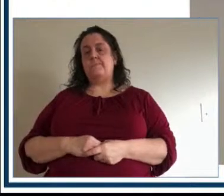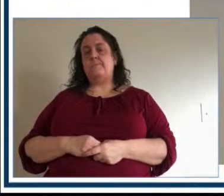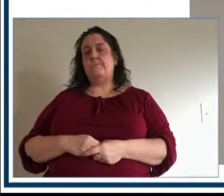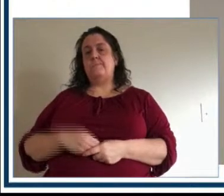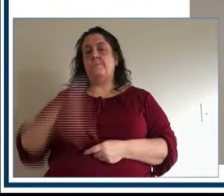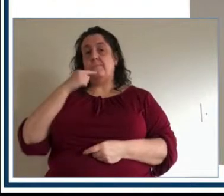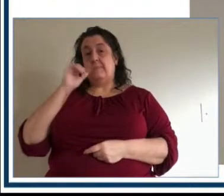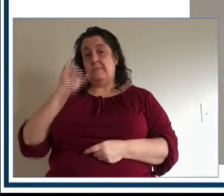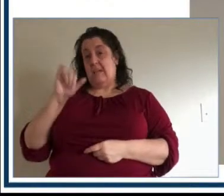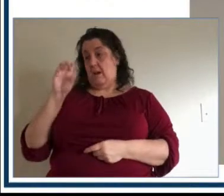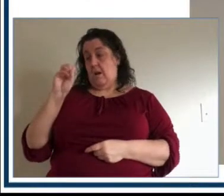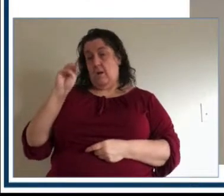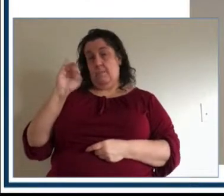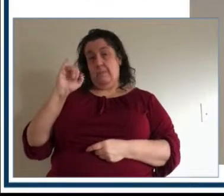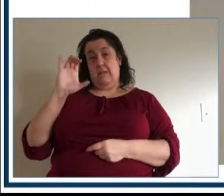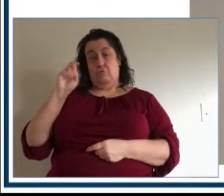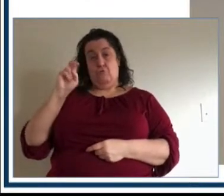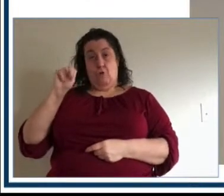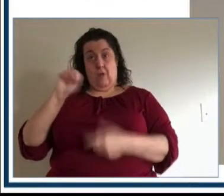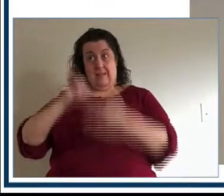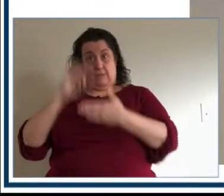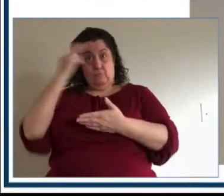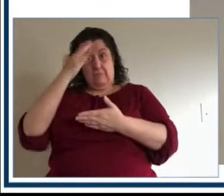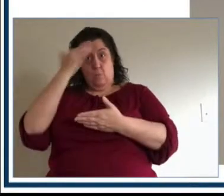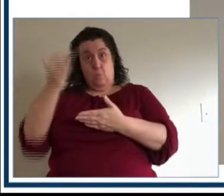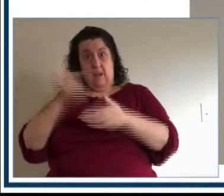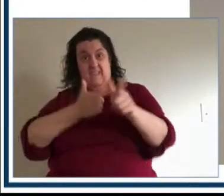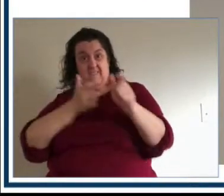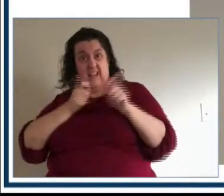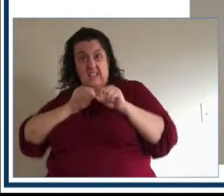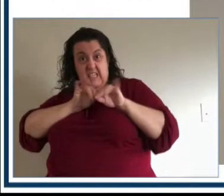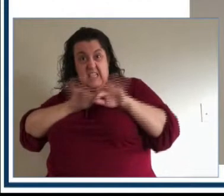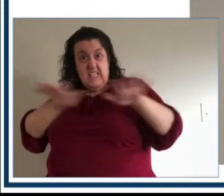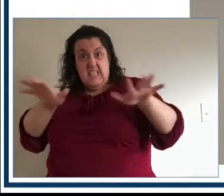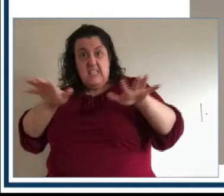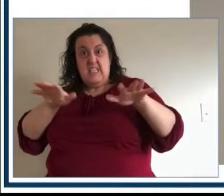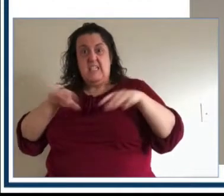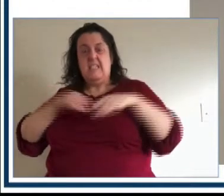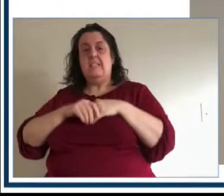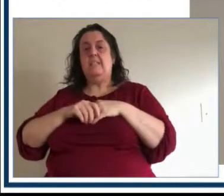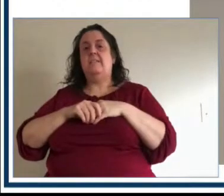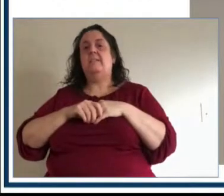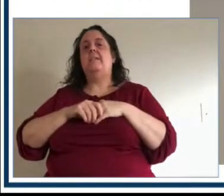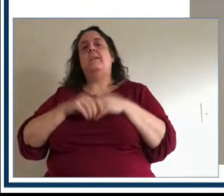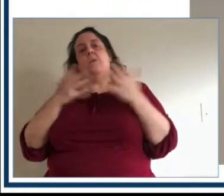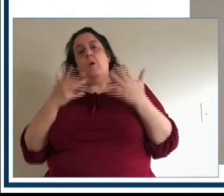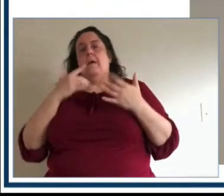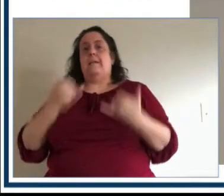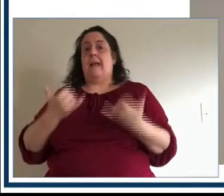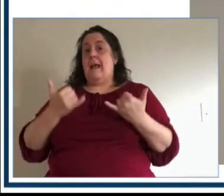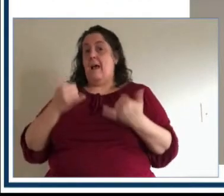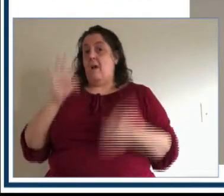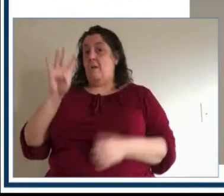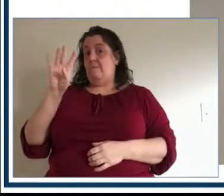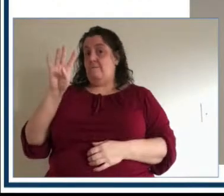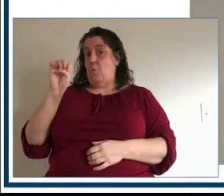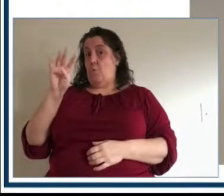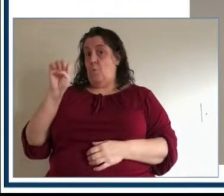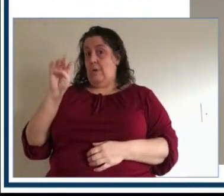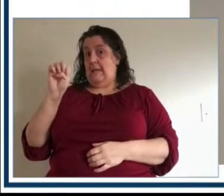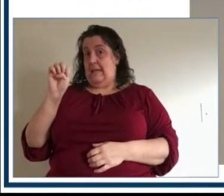far. We have a number of other specimens still being tested, but I know some of the other isolates,